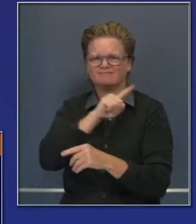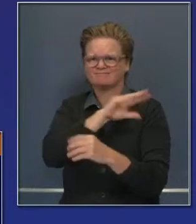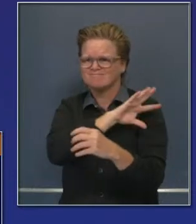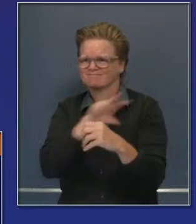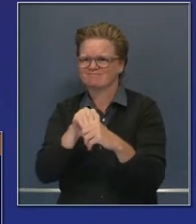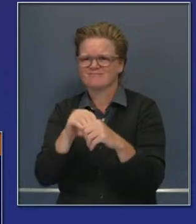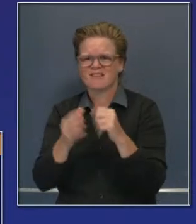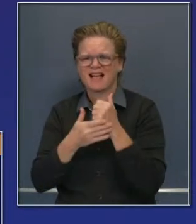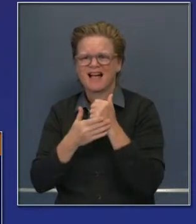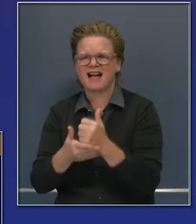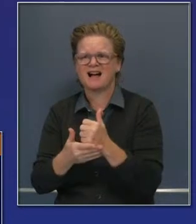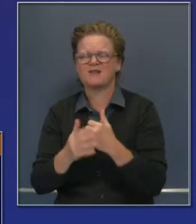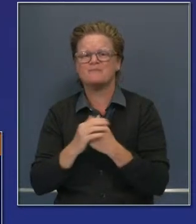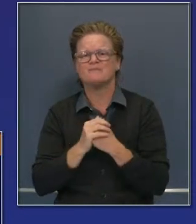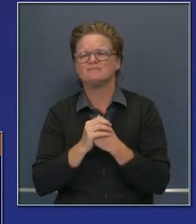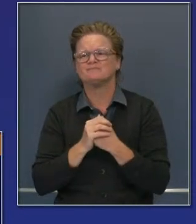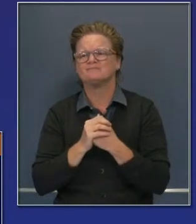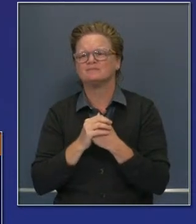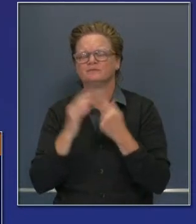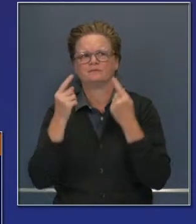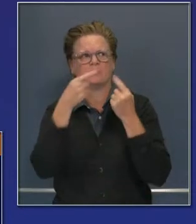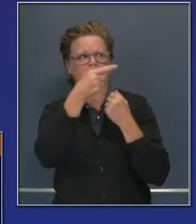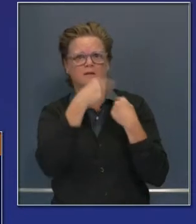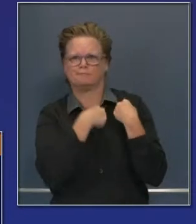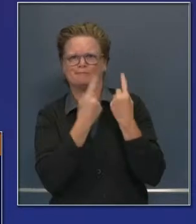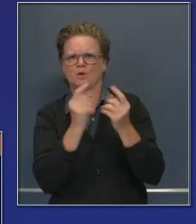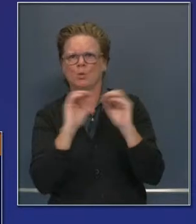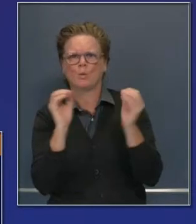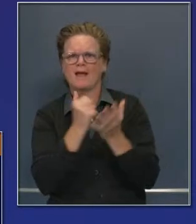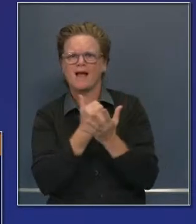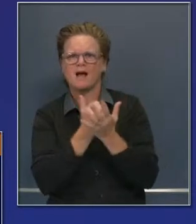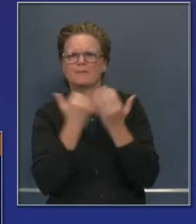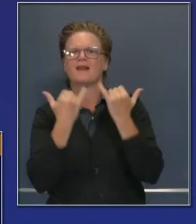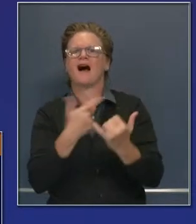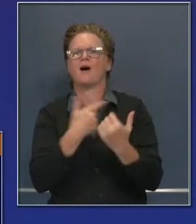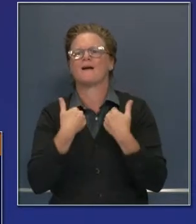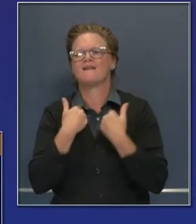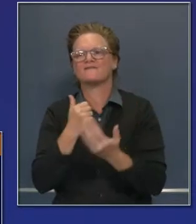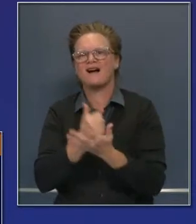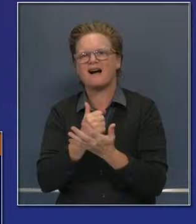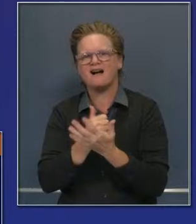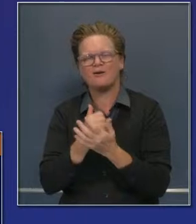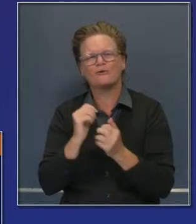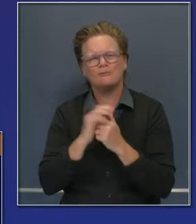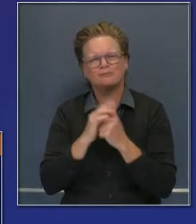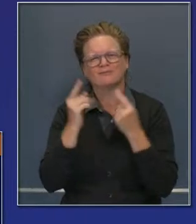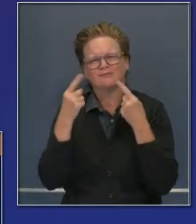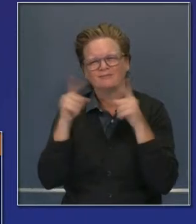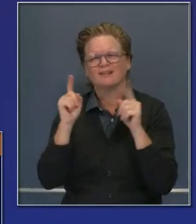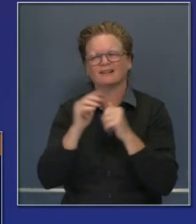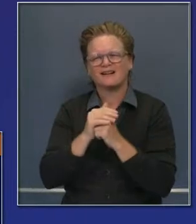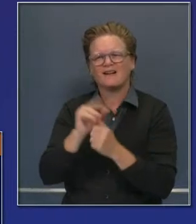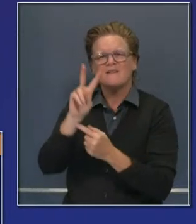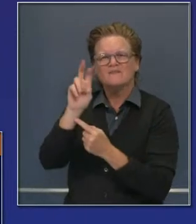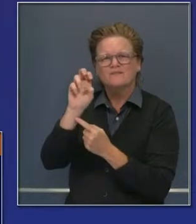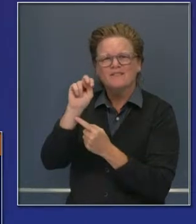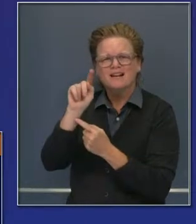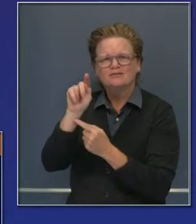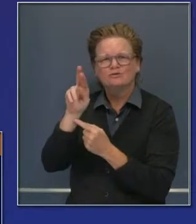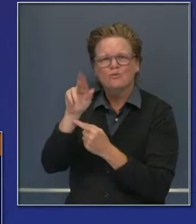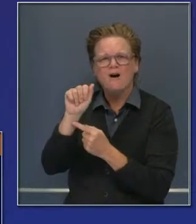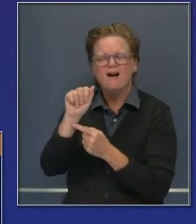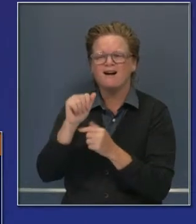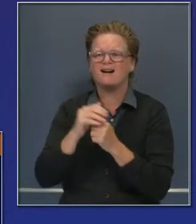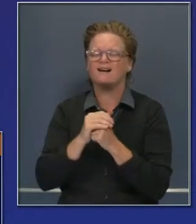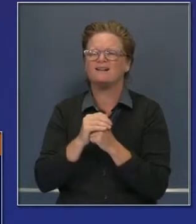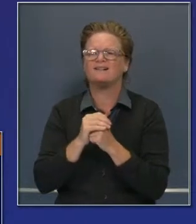Shasta County, a new shared housing model, innovative model. The city of Ventura, they're renovating apartments, some large